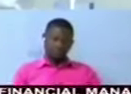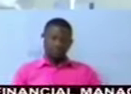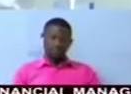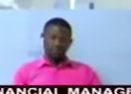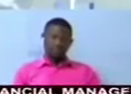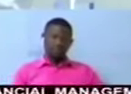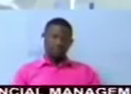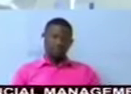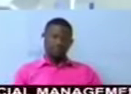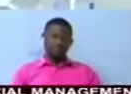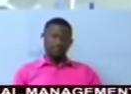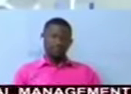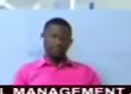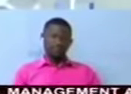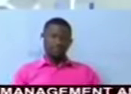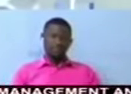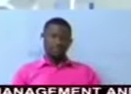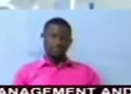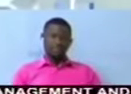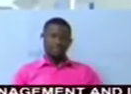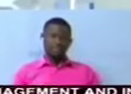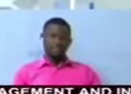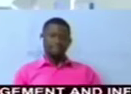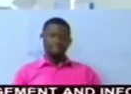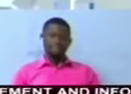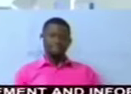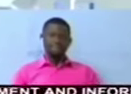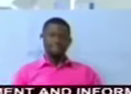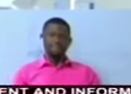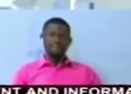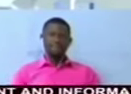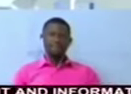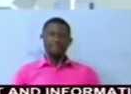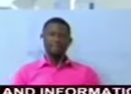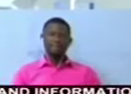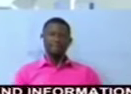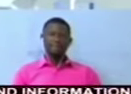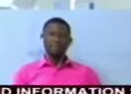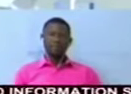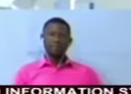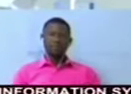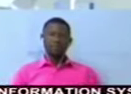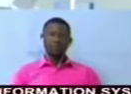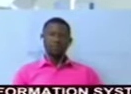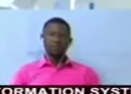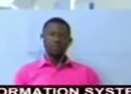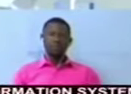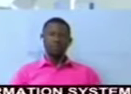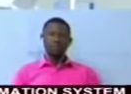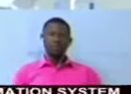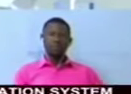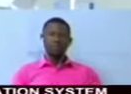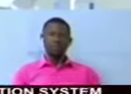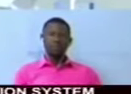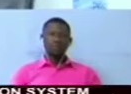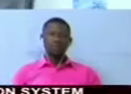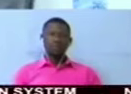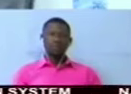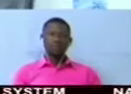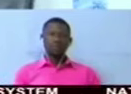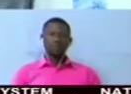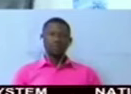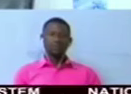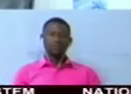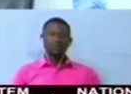fa na juroom ñett nak ci lañ la dal di charge nak ganaw bobu lan mo xew wa ci lañu